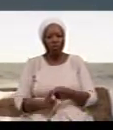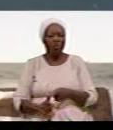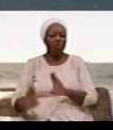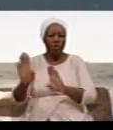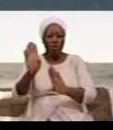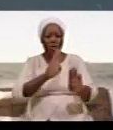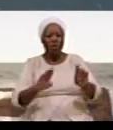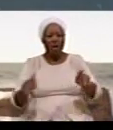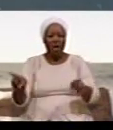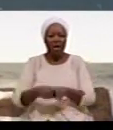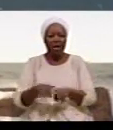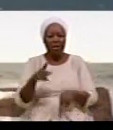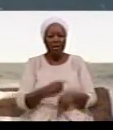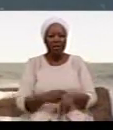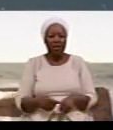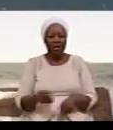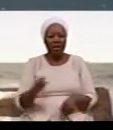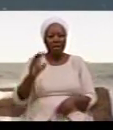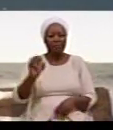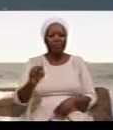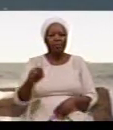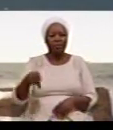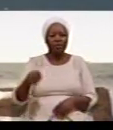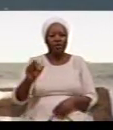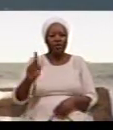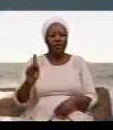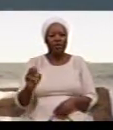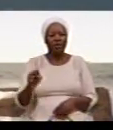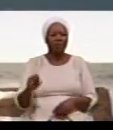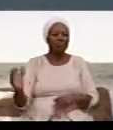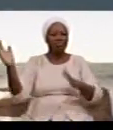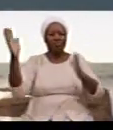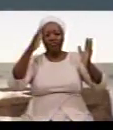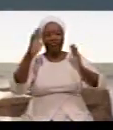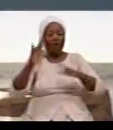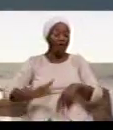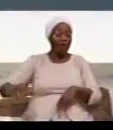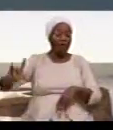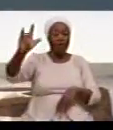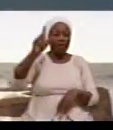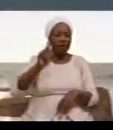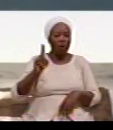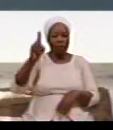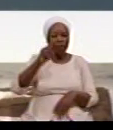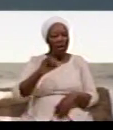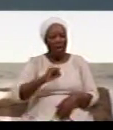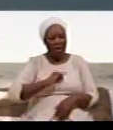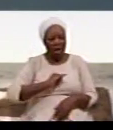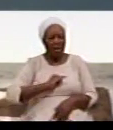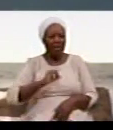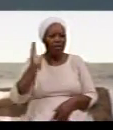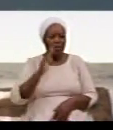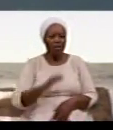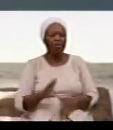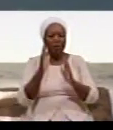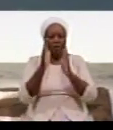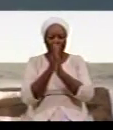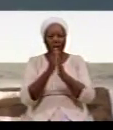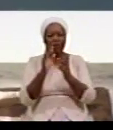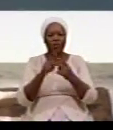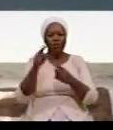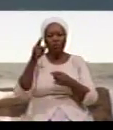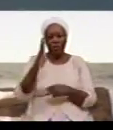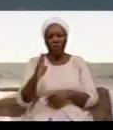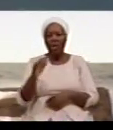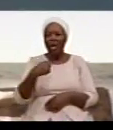upward. I would seek unto God. I would seek unto God. I'm not going to run away from God.